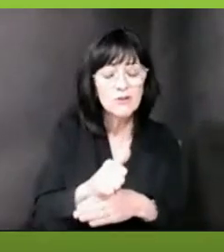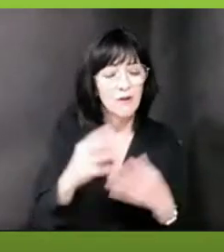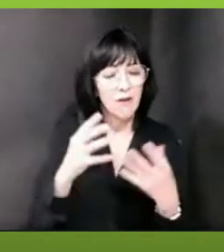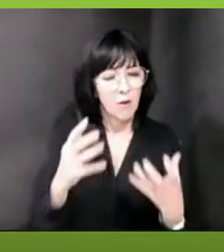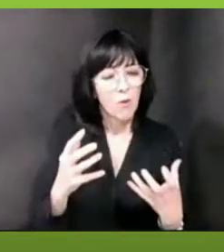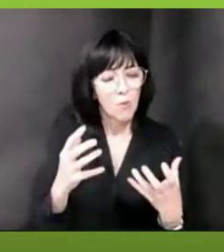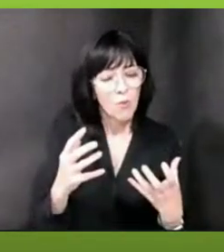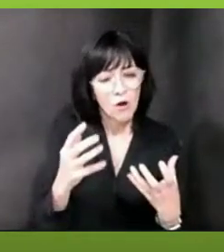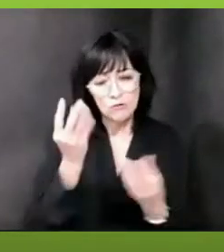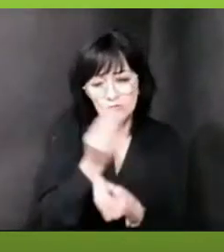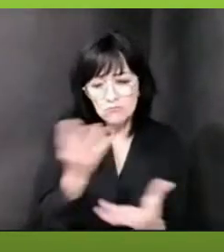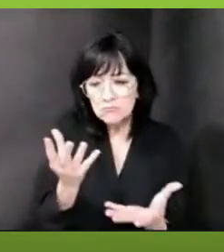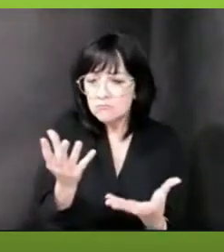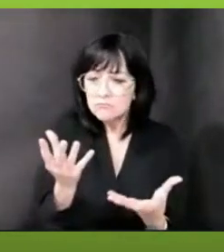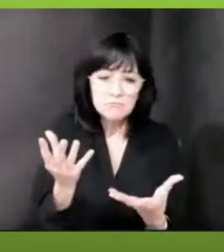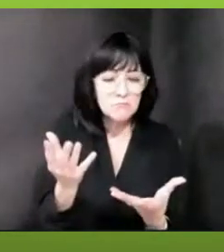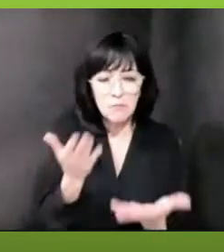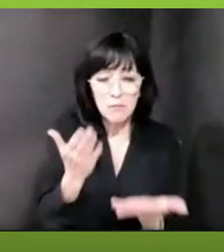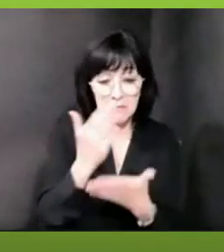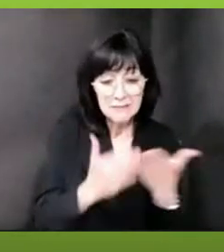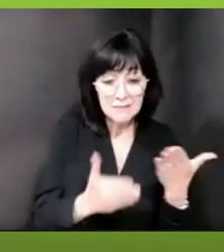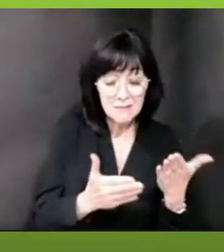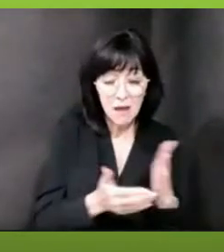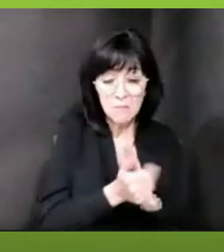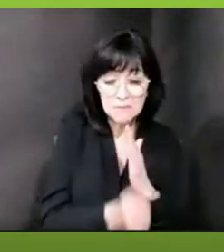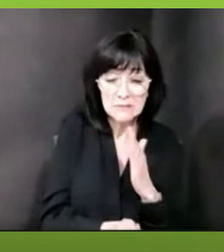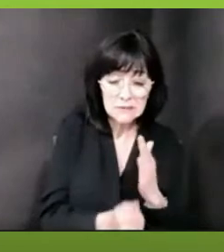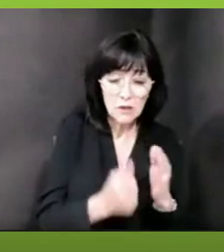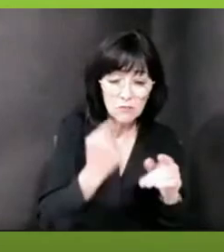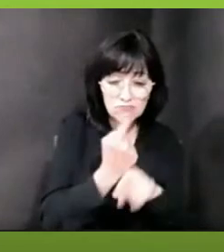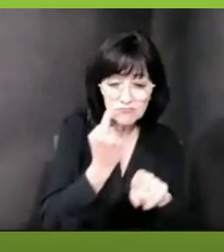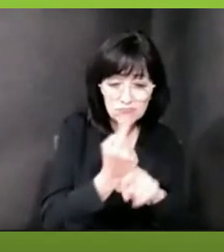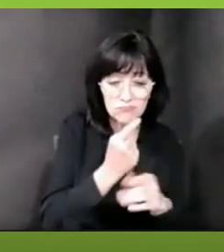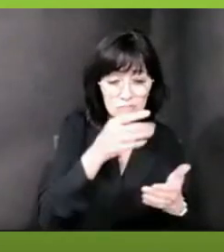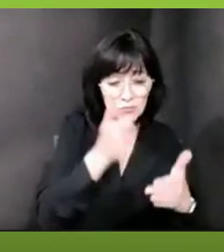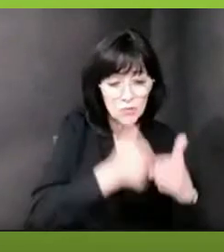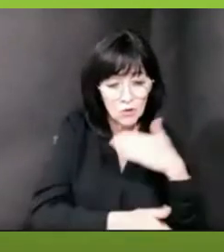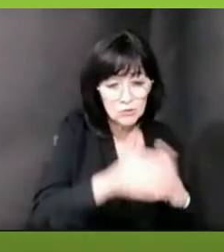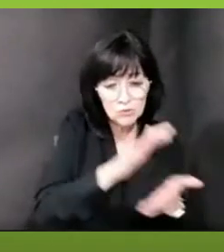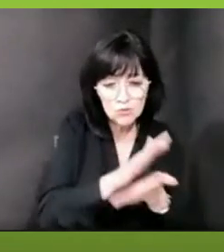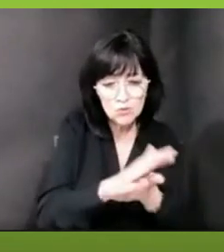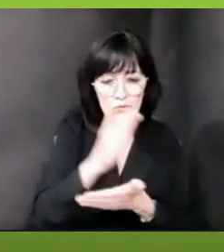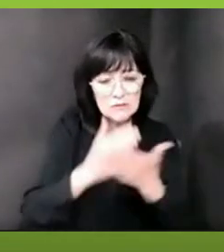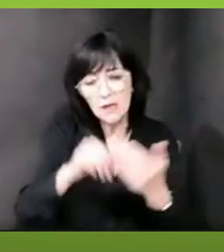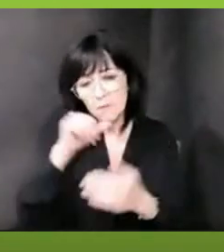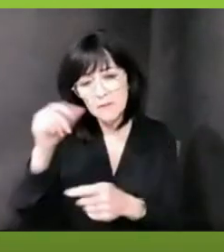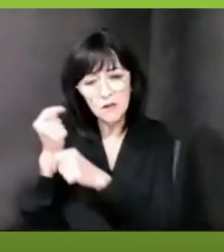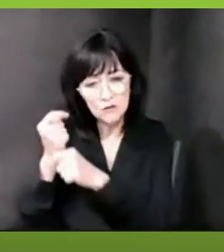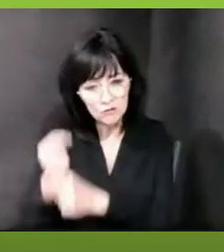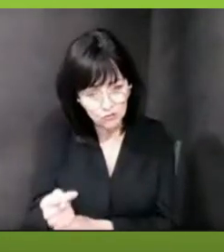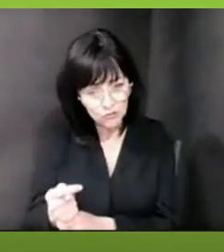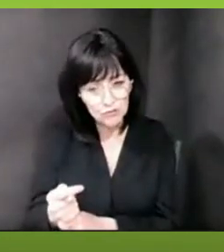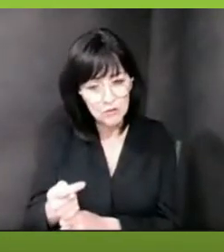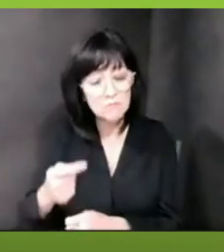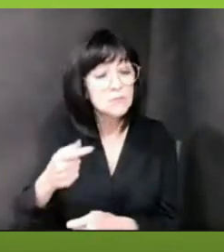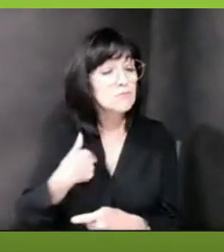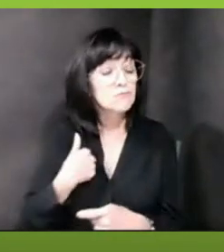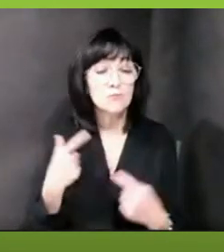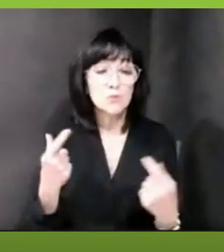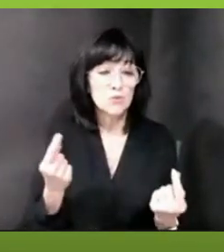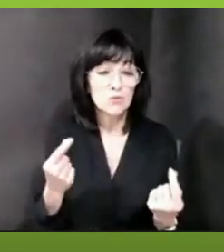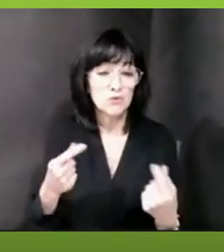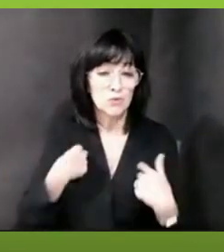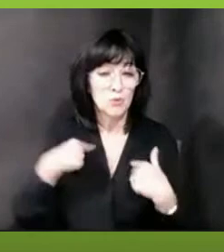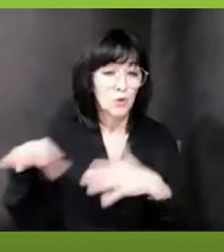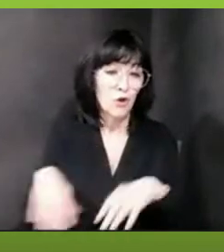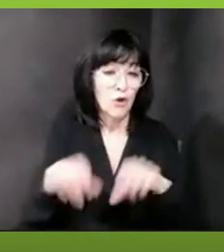non-traditional, and other topics that are not so openly talked about on the daily. We do this by putting on workshops. During the